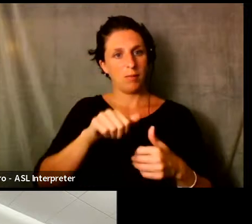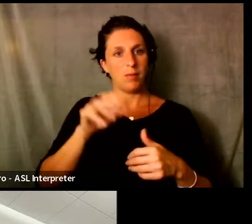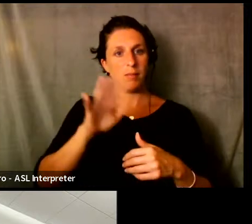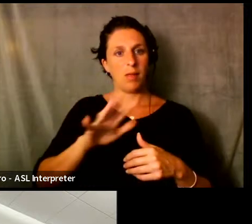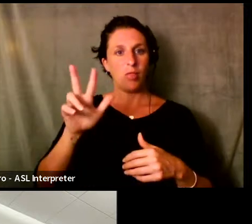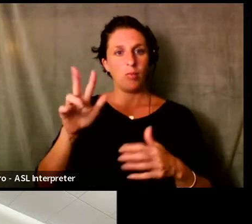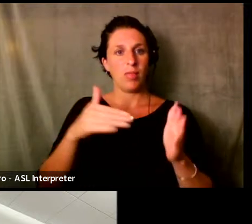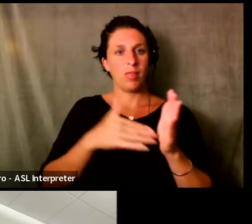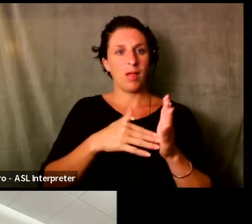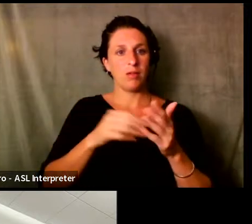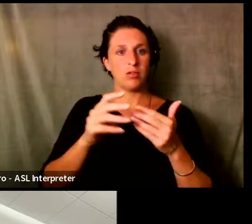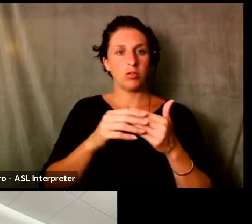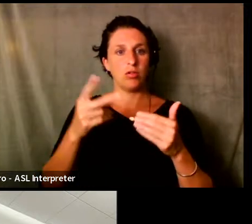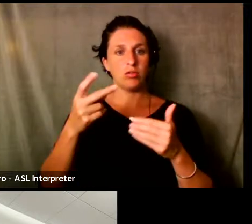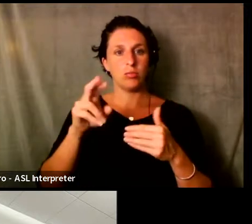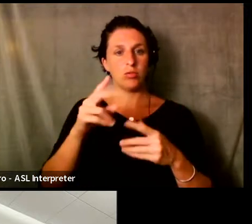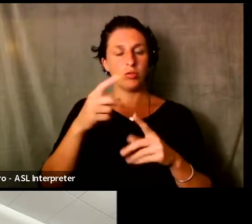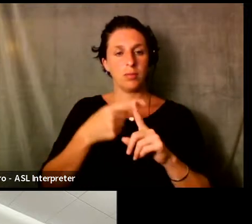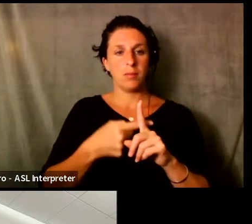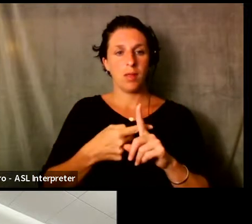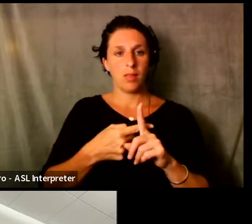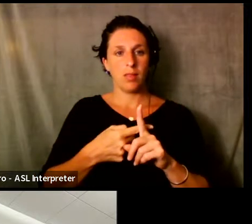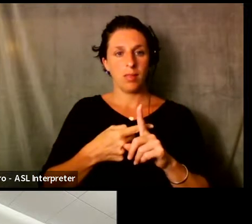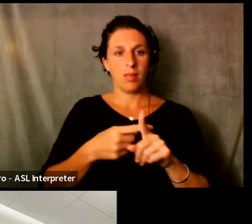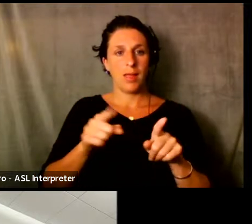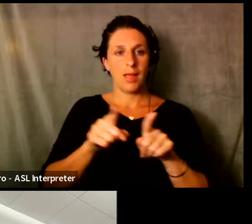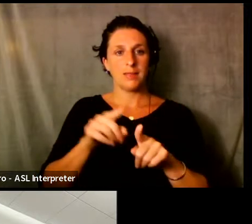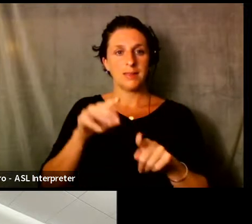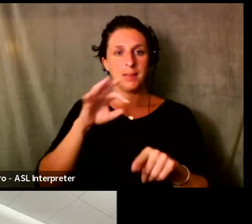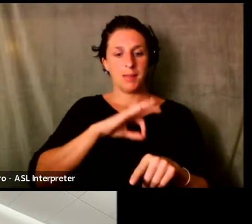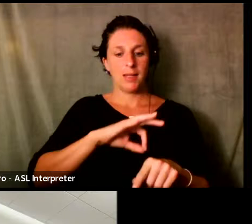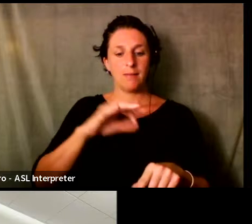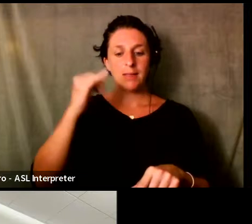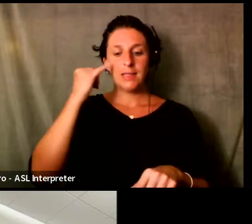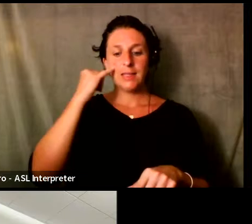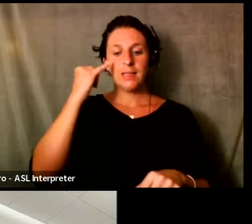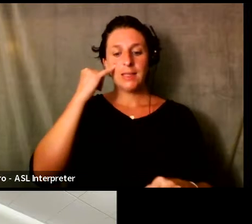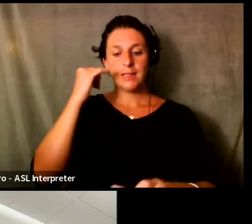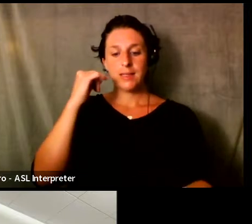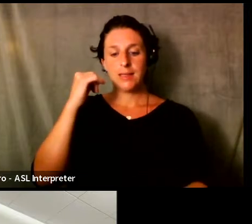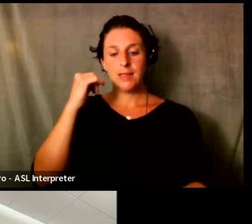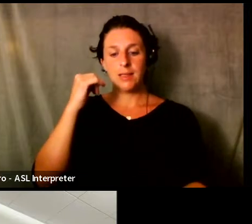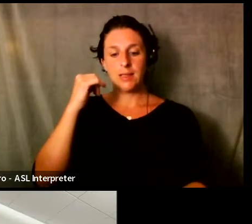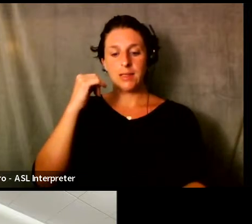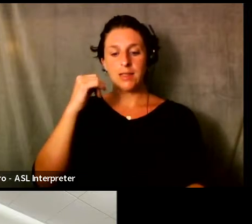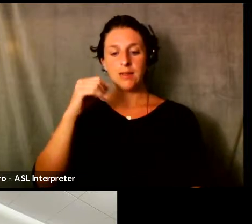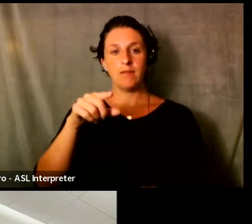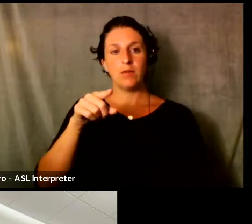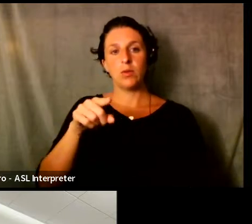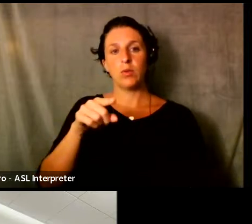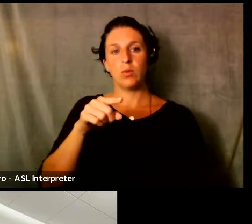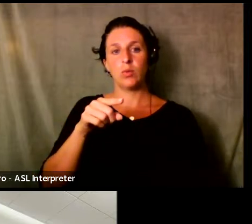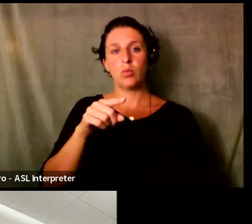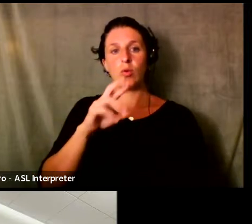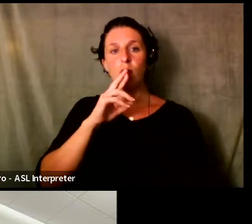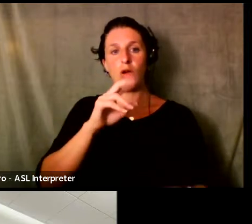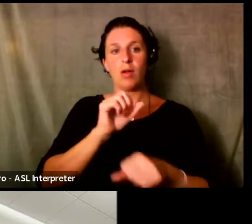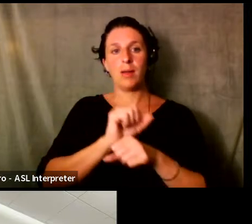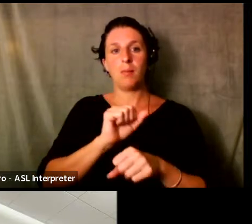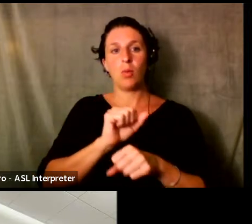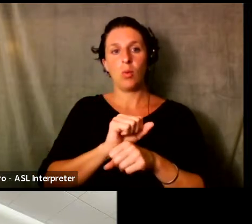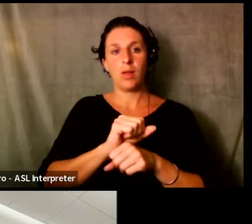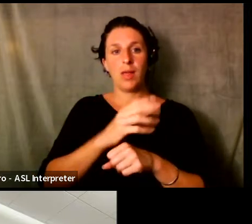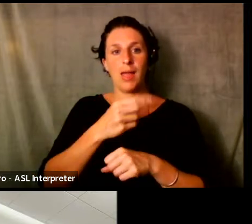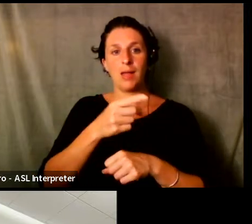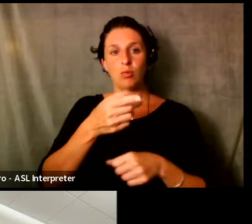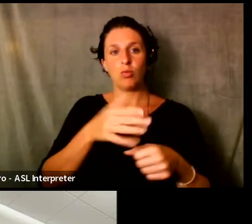$3,000 a month as a benefit if you are a staff or if you're an employee and you're covering